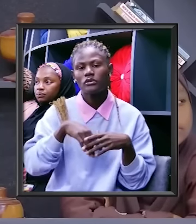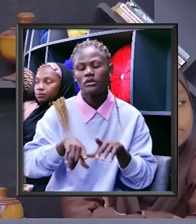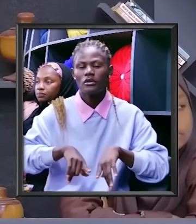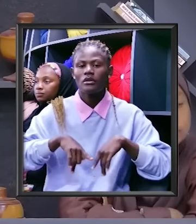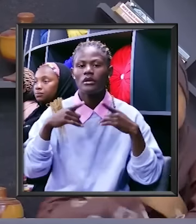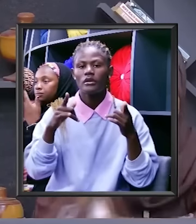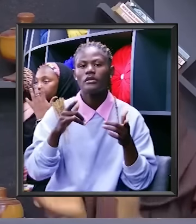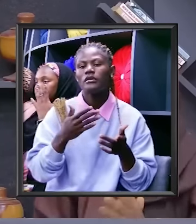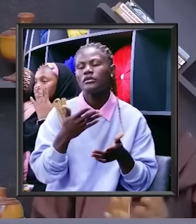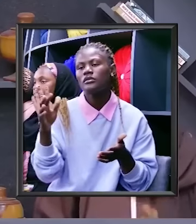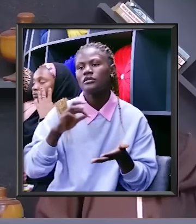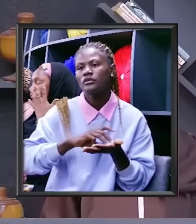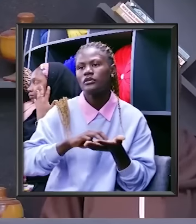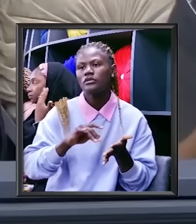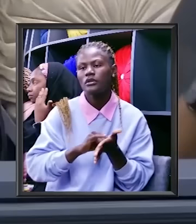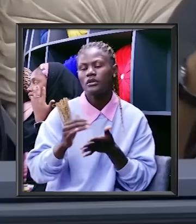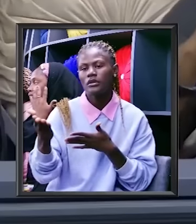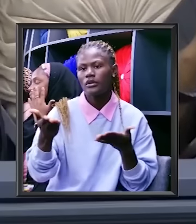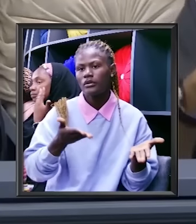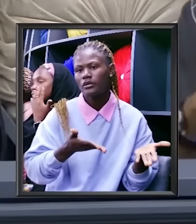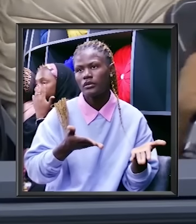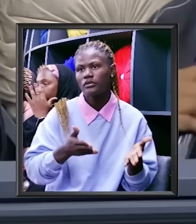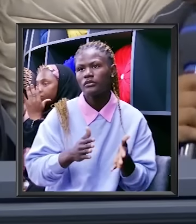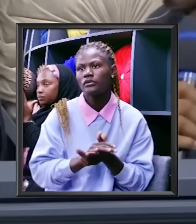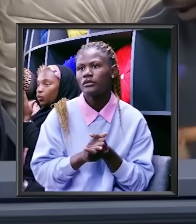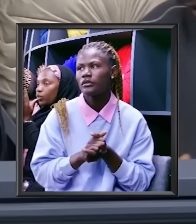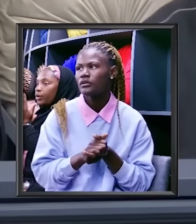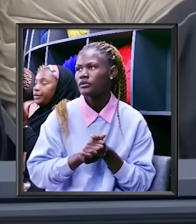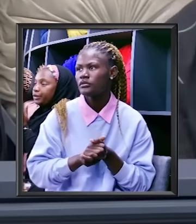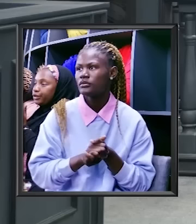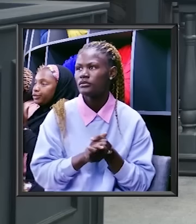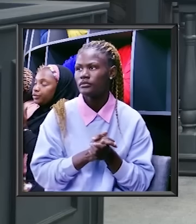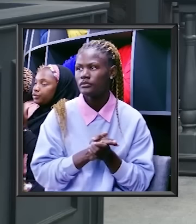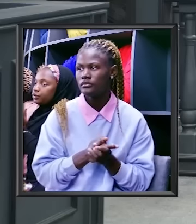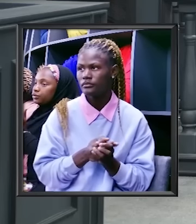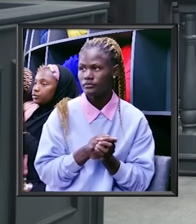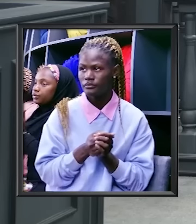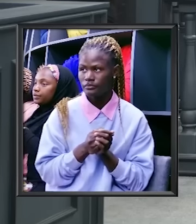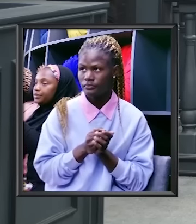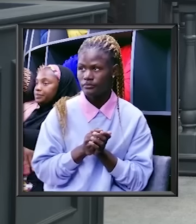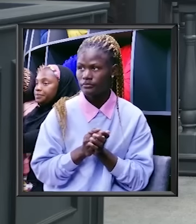this. My name is Nakelechi Nkwacha. Una hembe lembe.